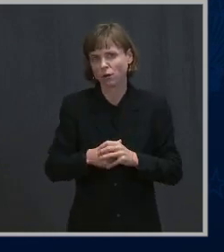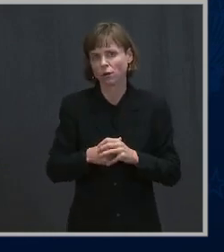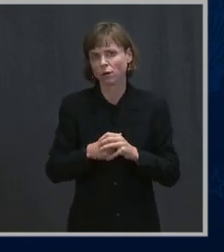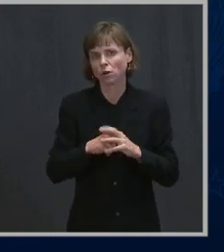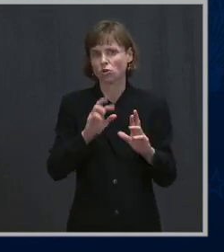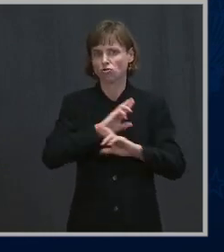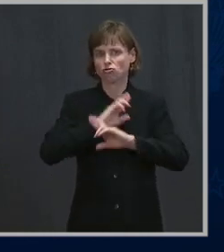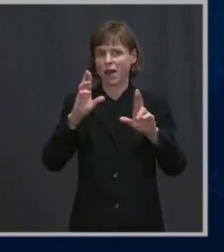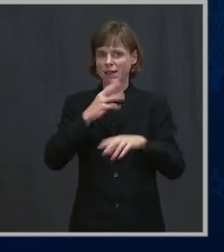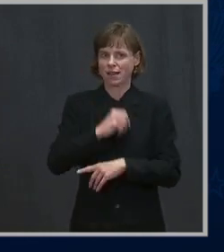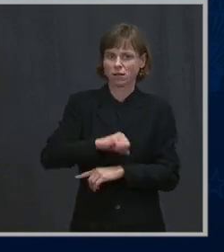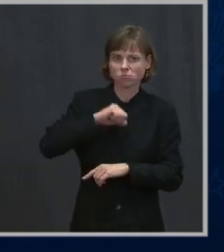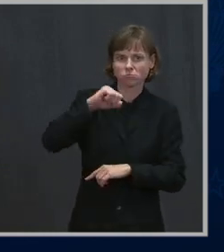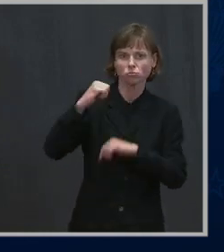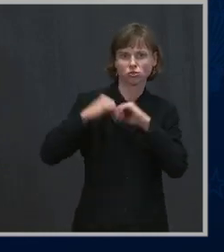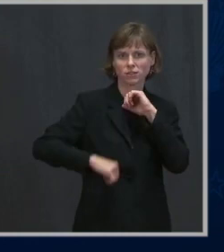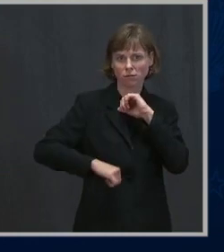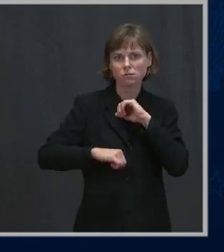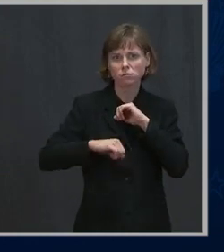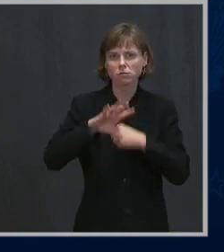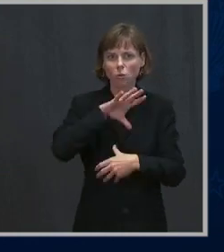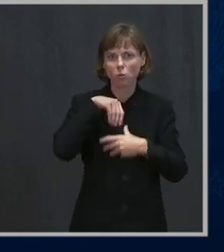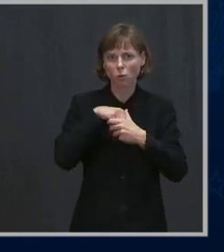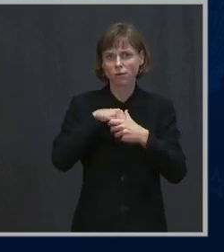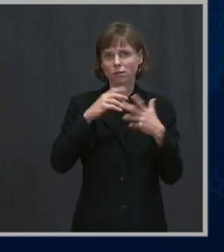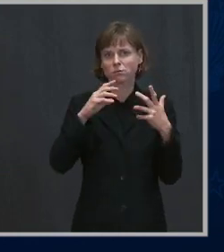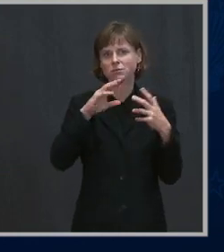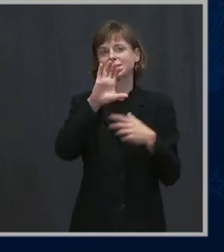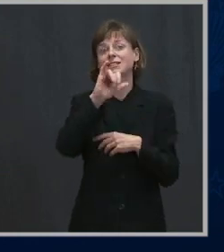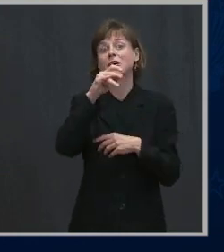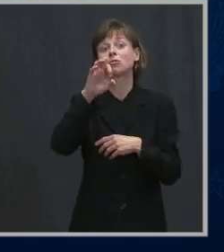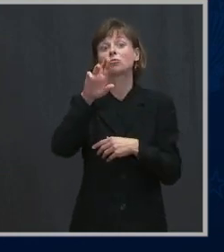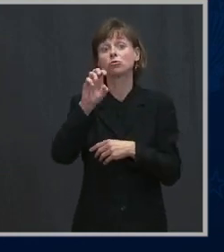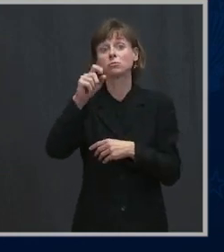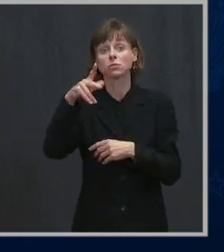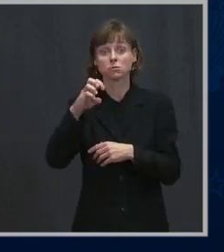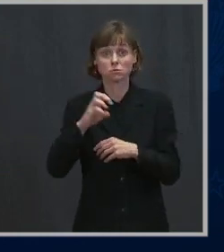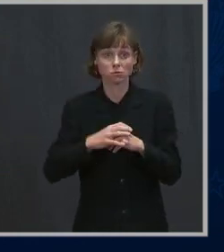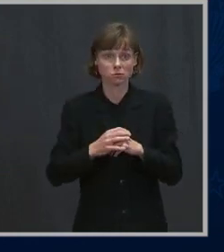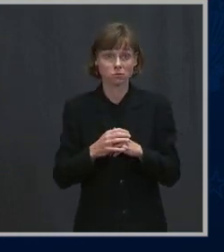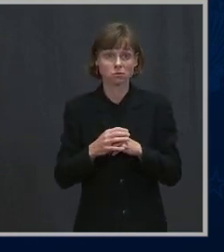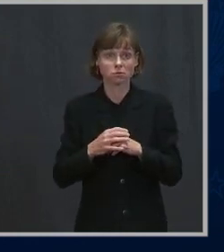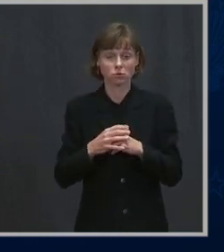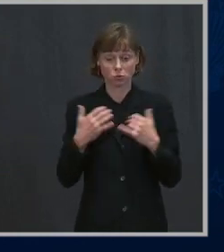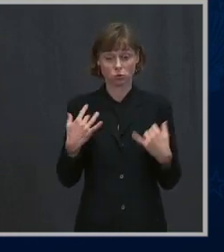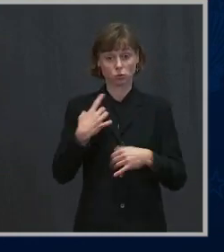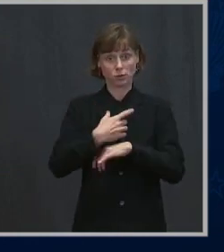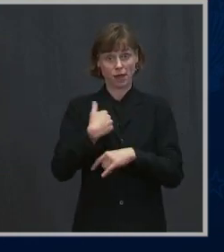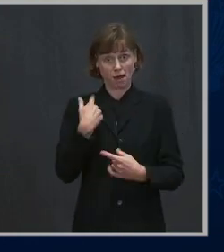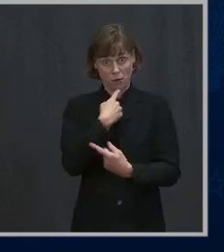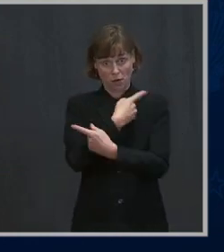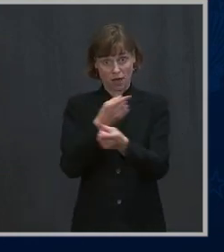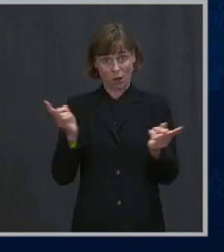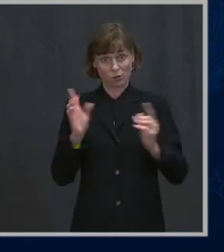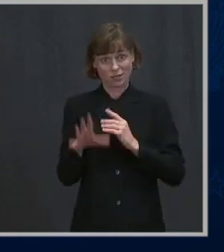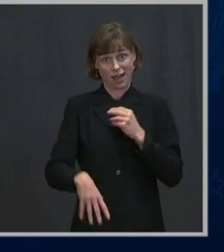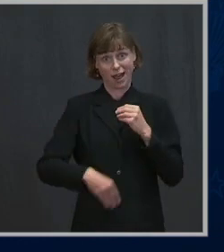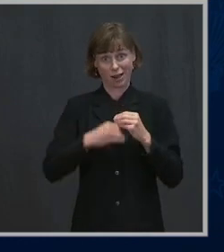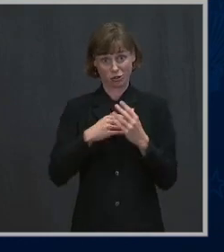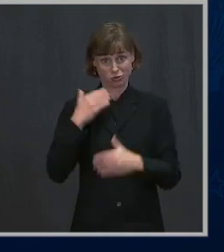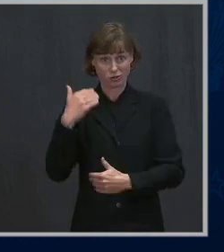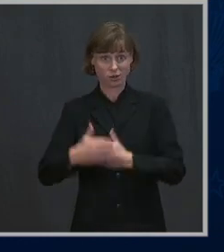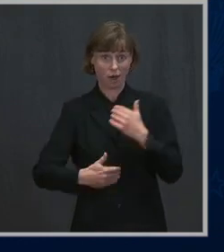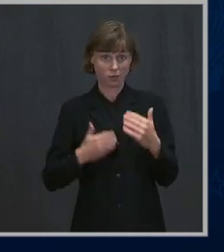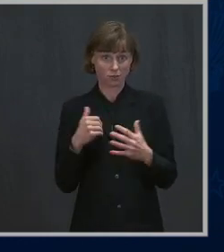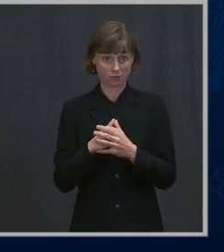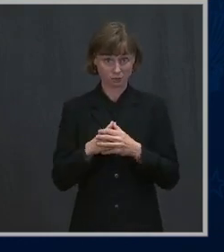resilience in cyberspace today i'm announcing additional steps